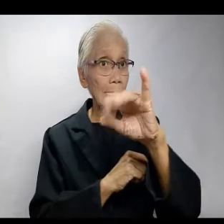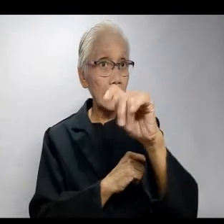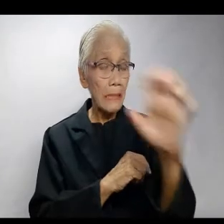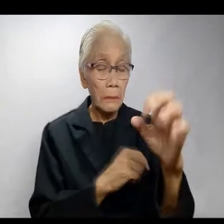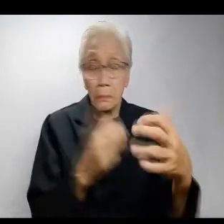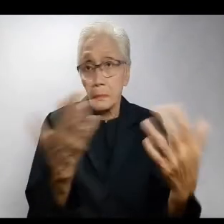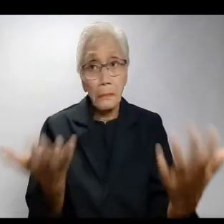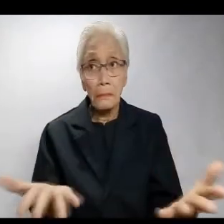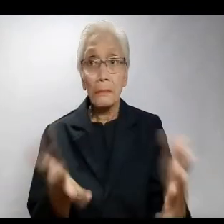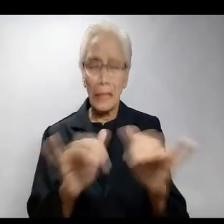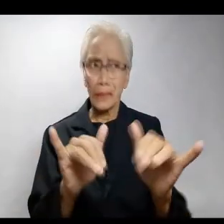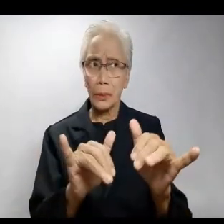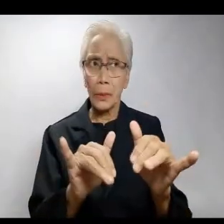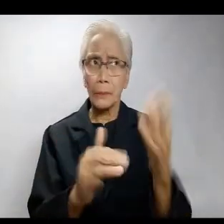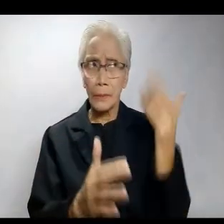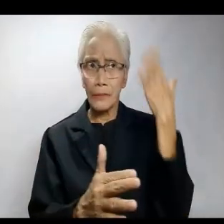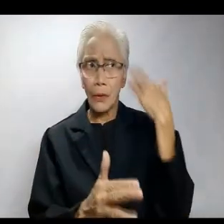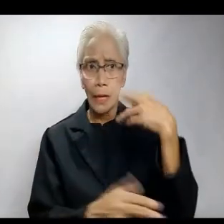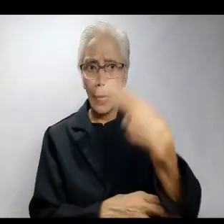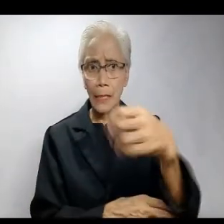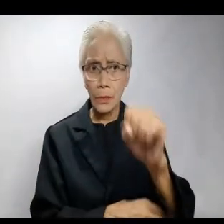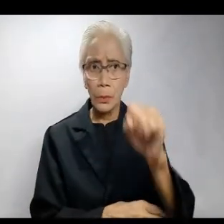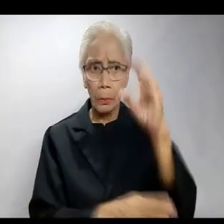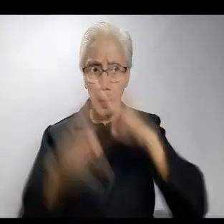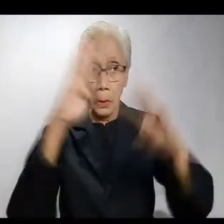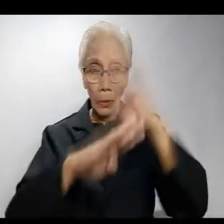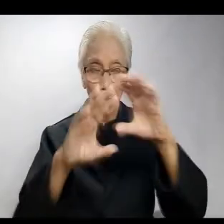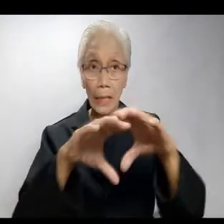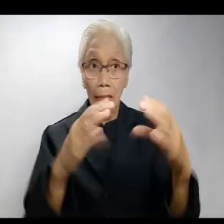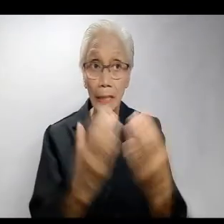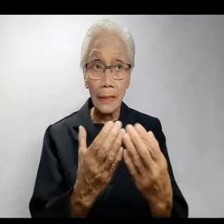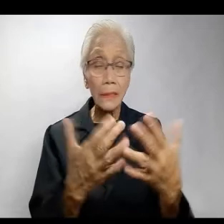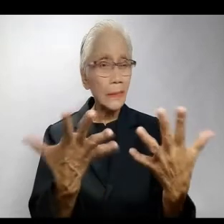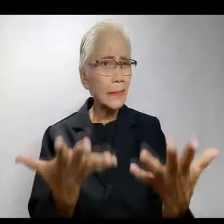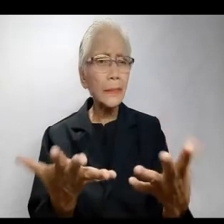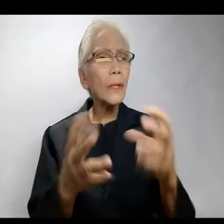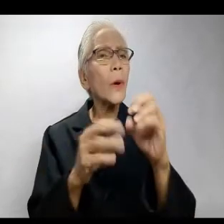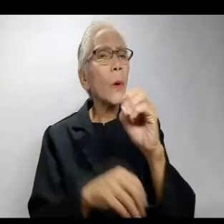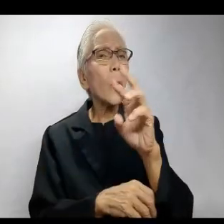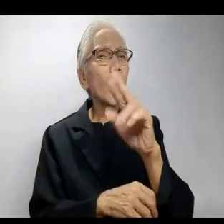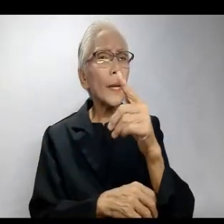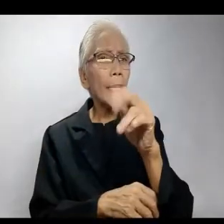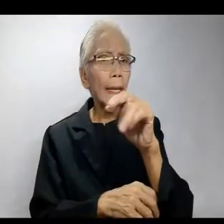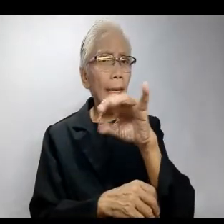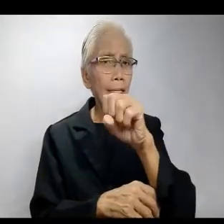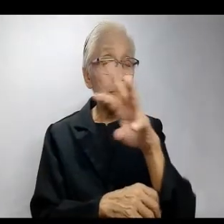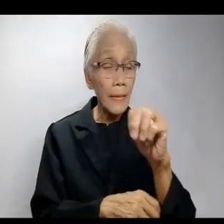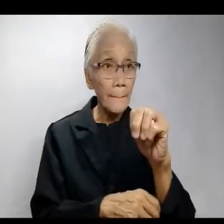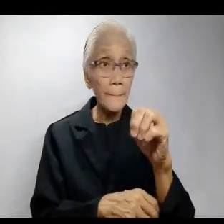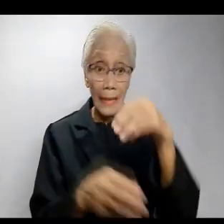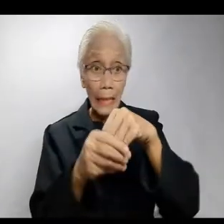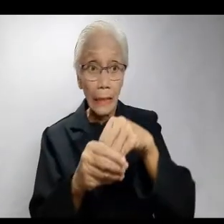parasite. Well, a parasite, as we have learned from our high school biology class, is an organism